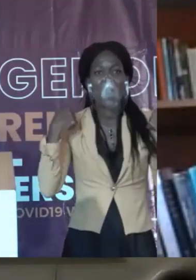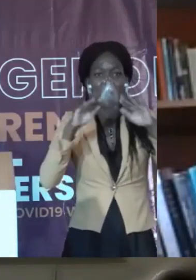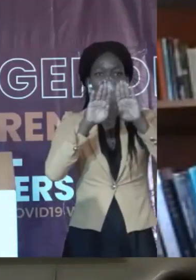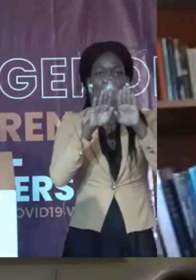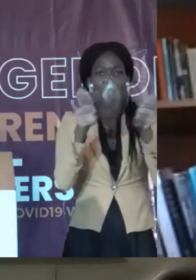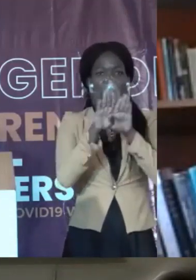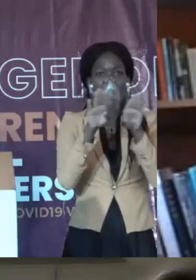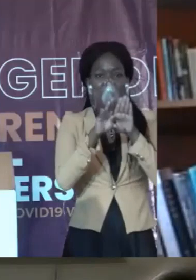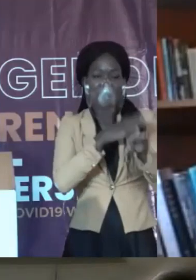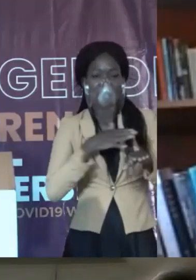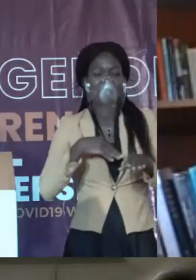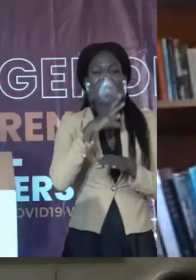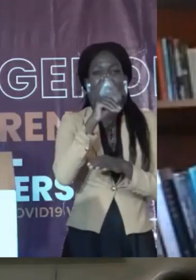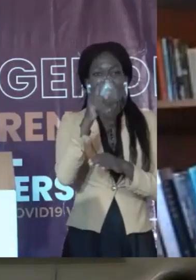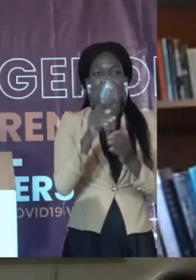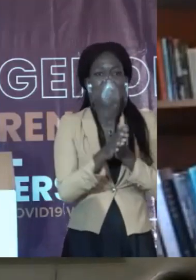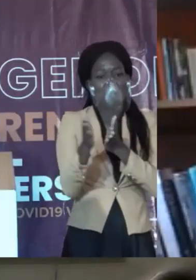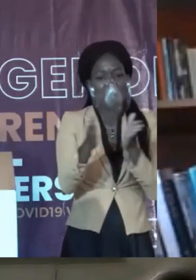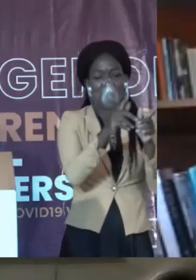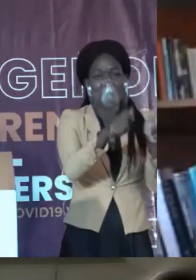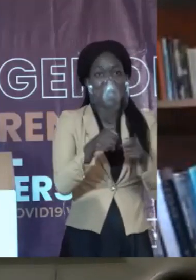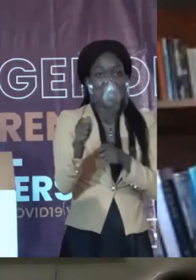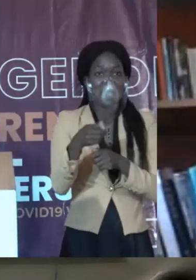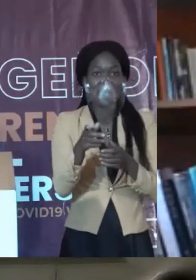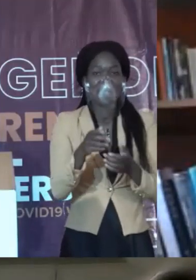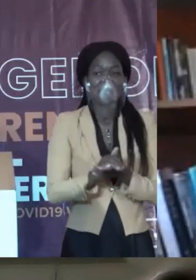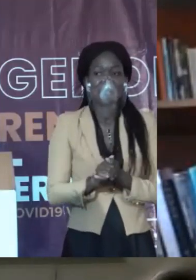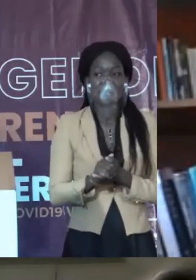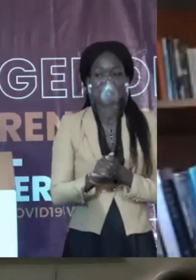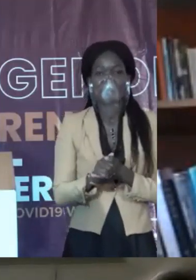agriculture sector. Yeah.